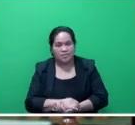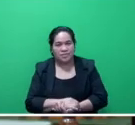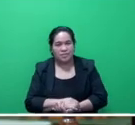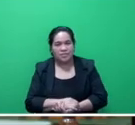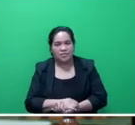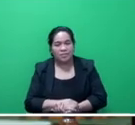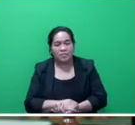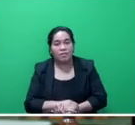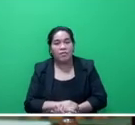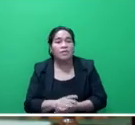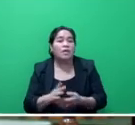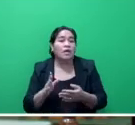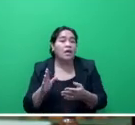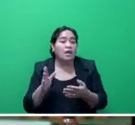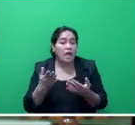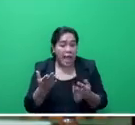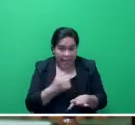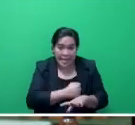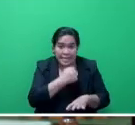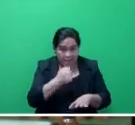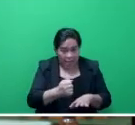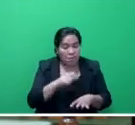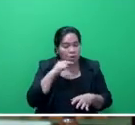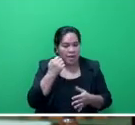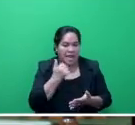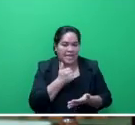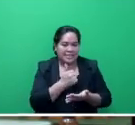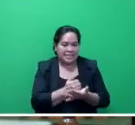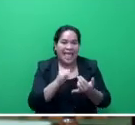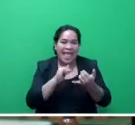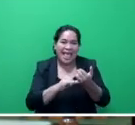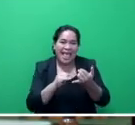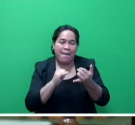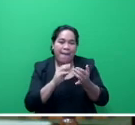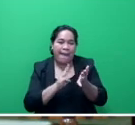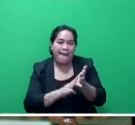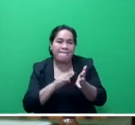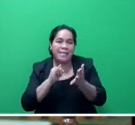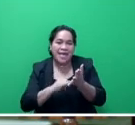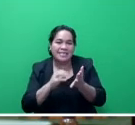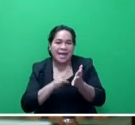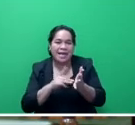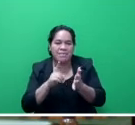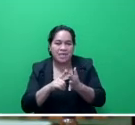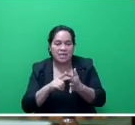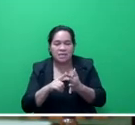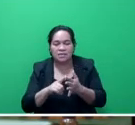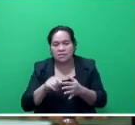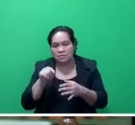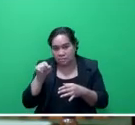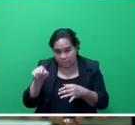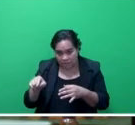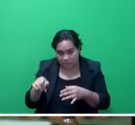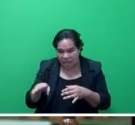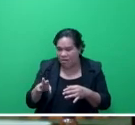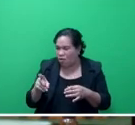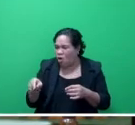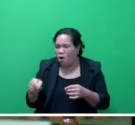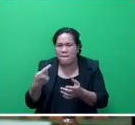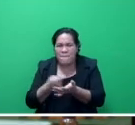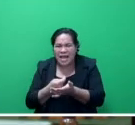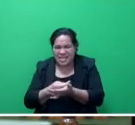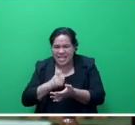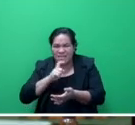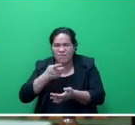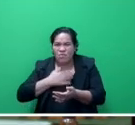Mr. Speaker, sir, government will also assist MSMEs to install mobile money transfer service and internet payment